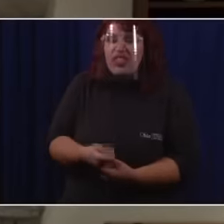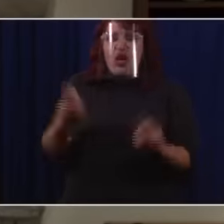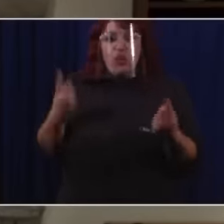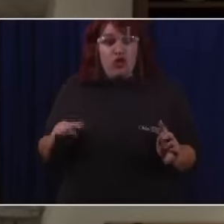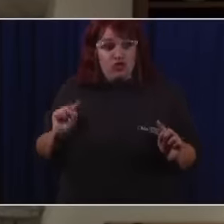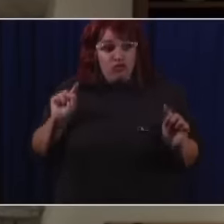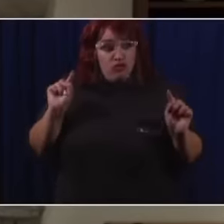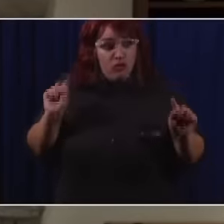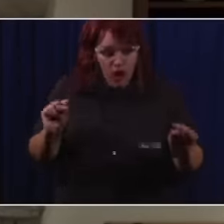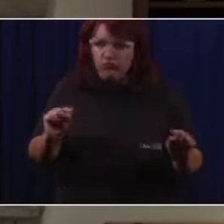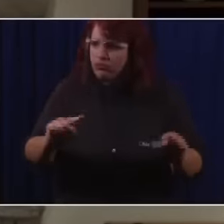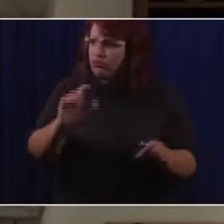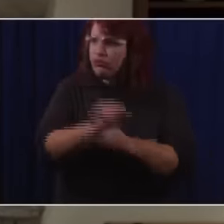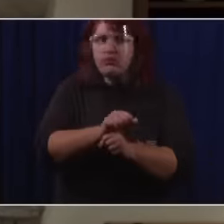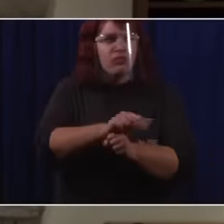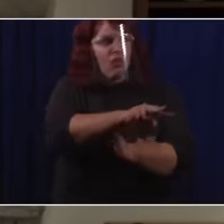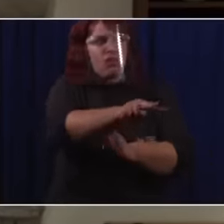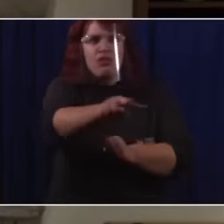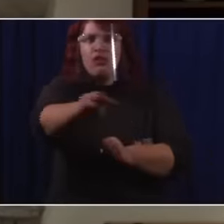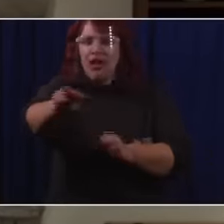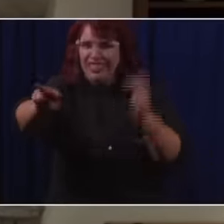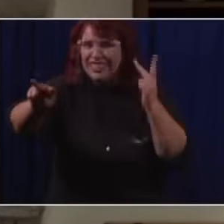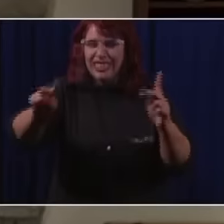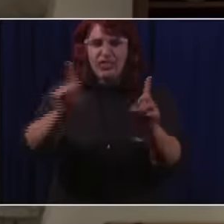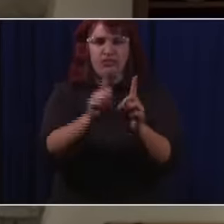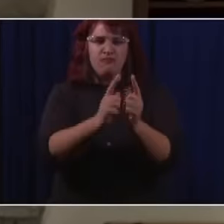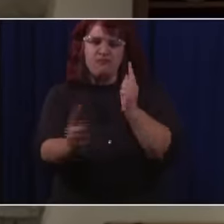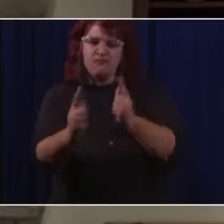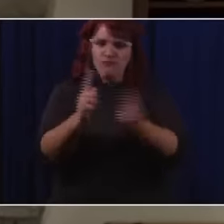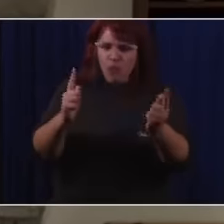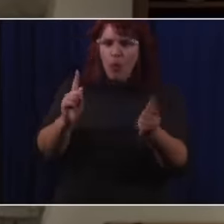given and remain somewhat distanced?